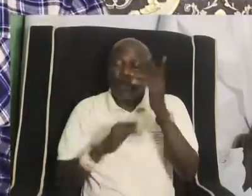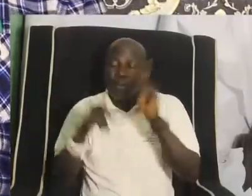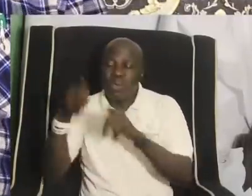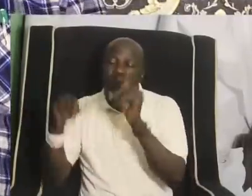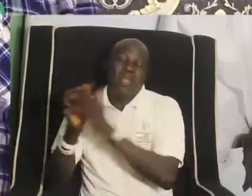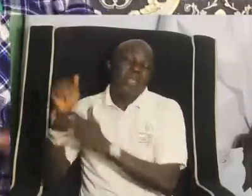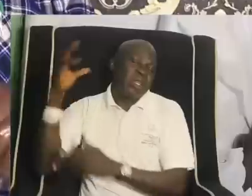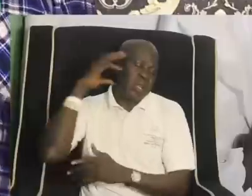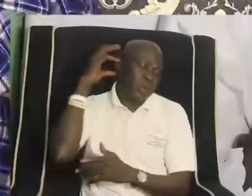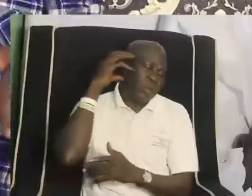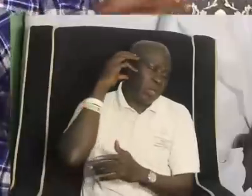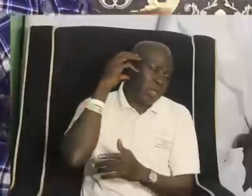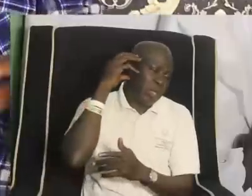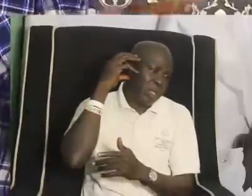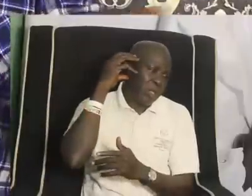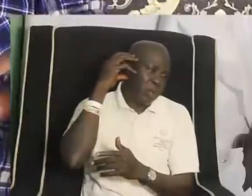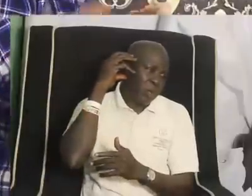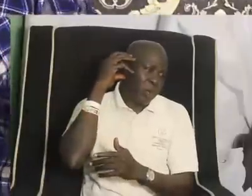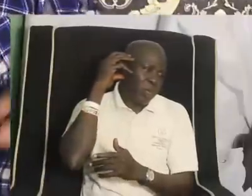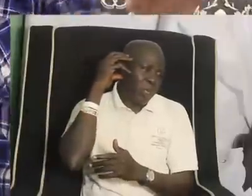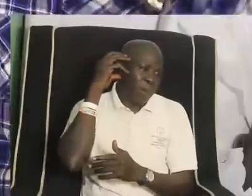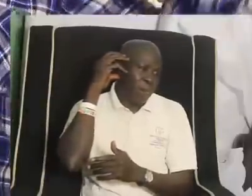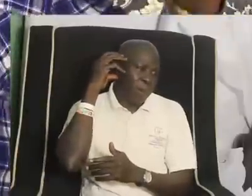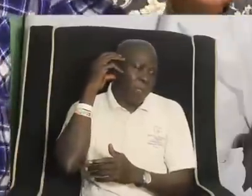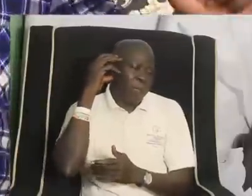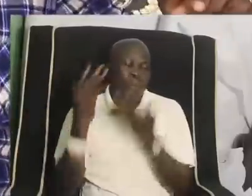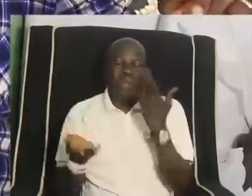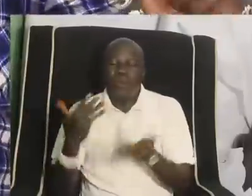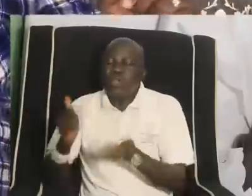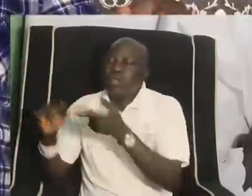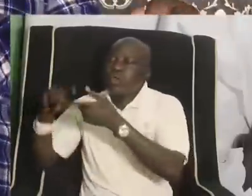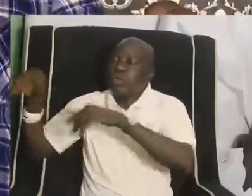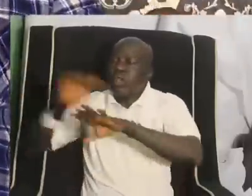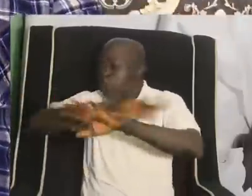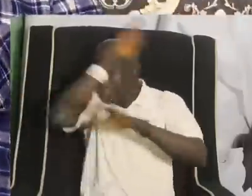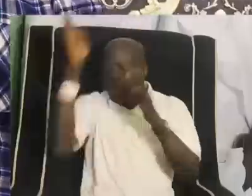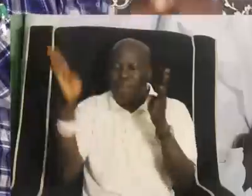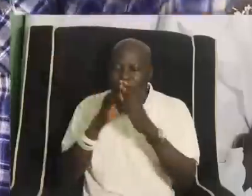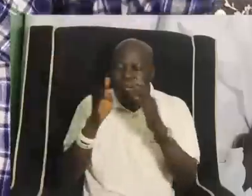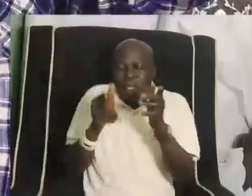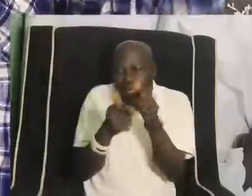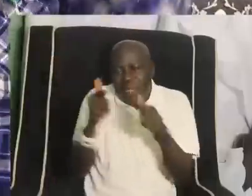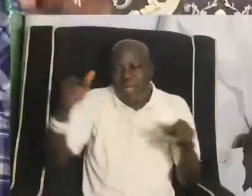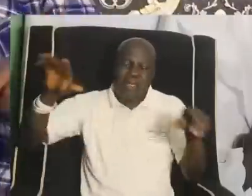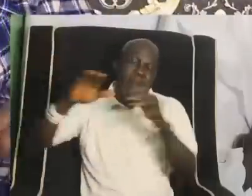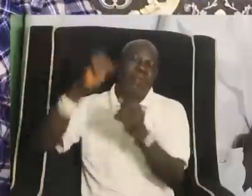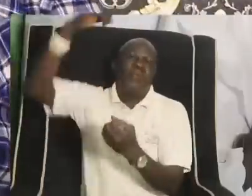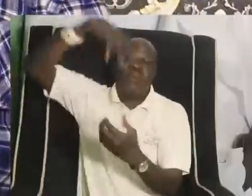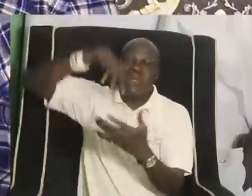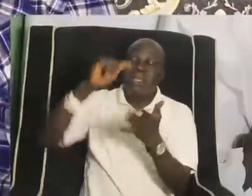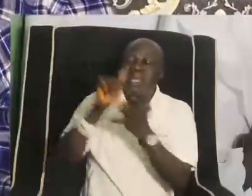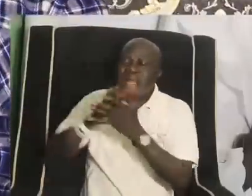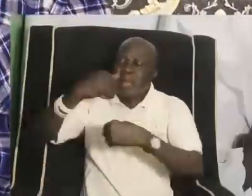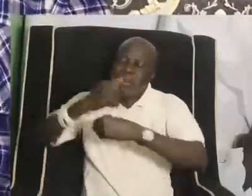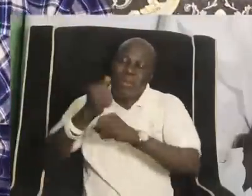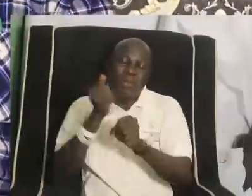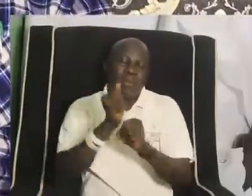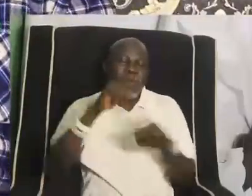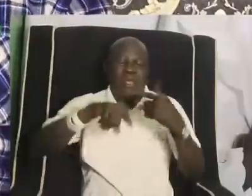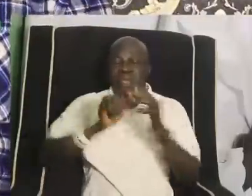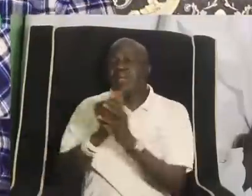be sad. Somebody is hearing me. Oh, deep, whether you've not made a great blessing, great blessing that make one